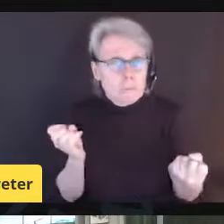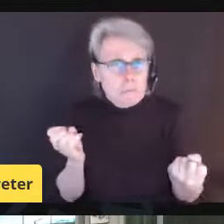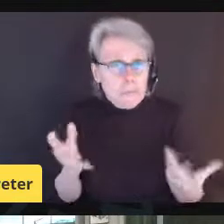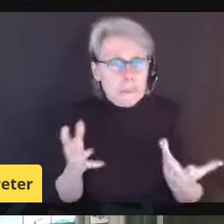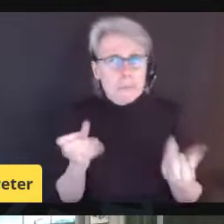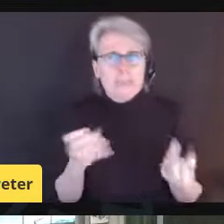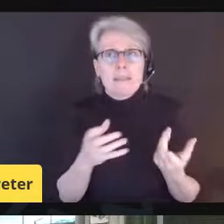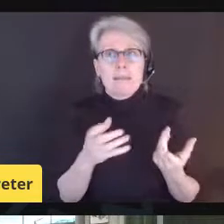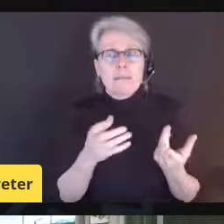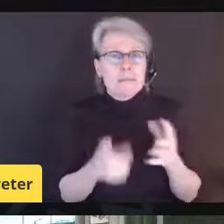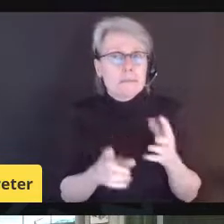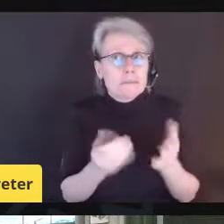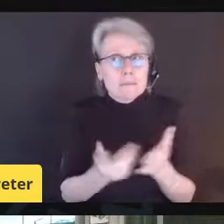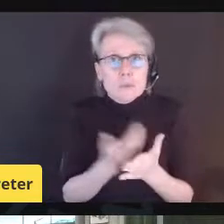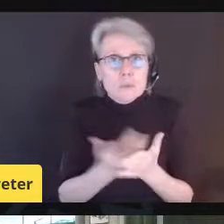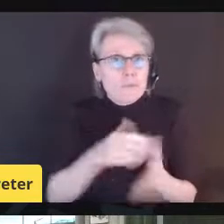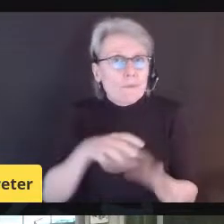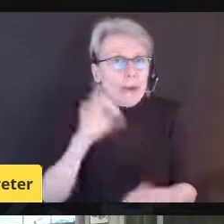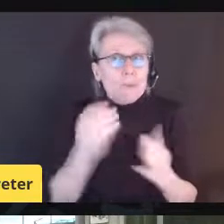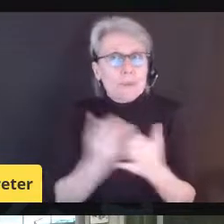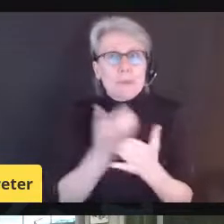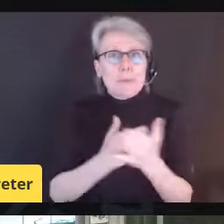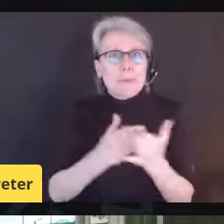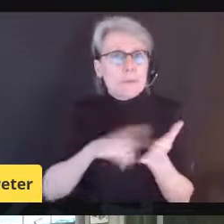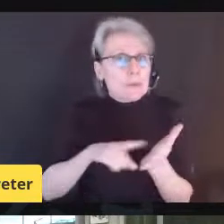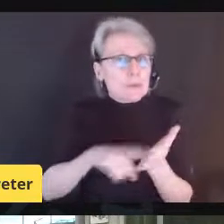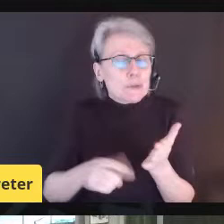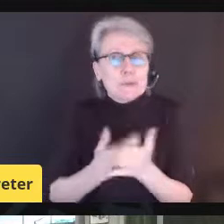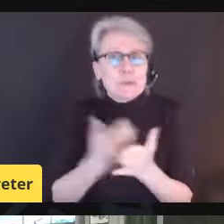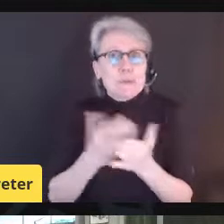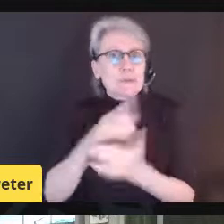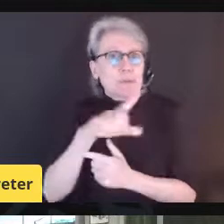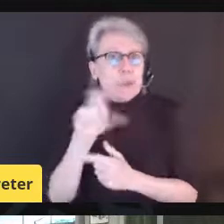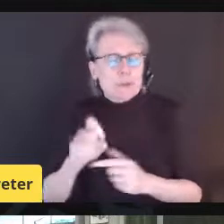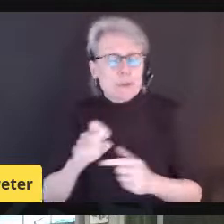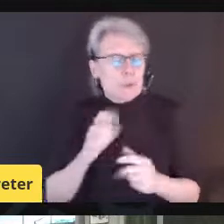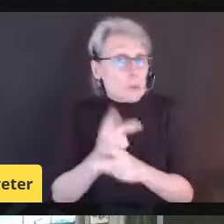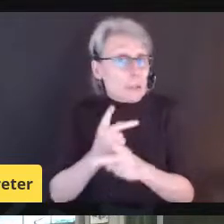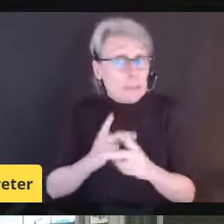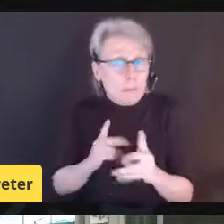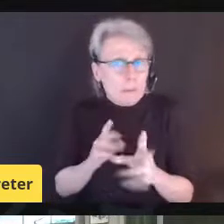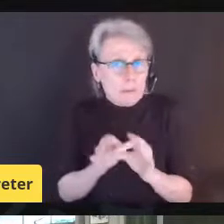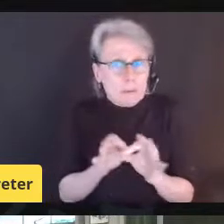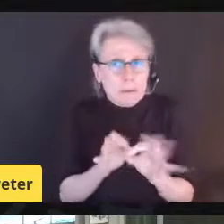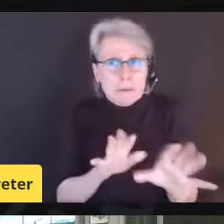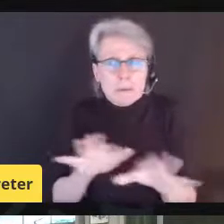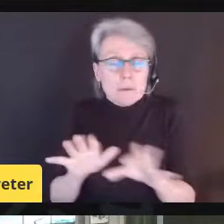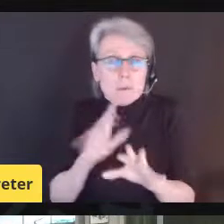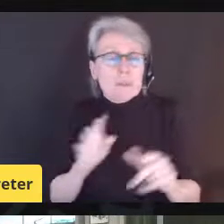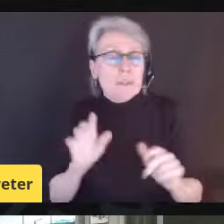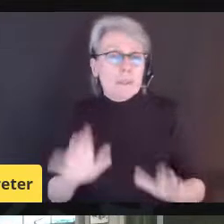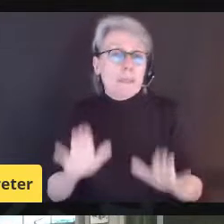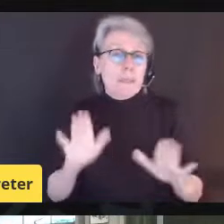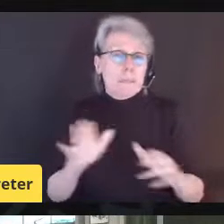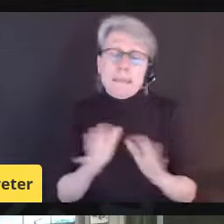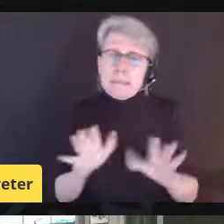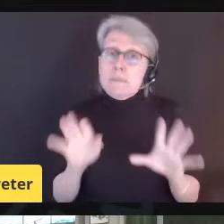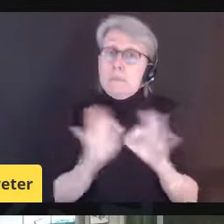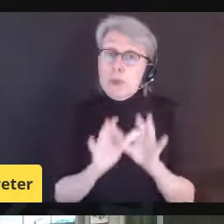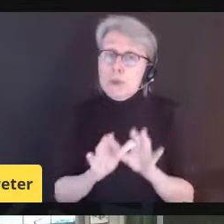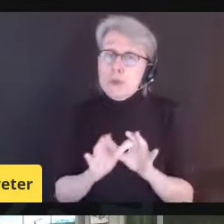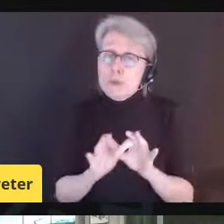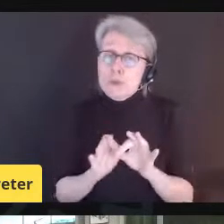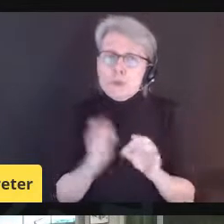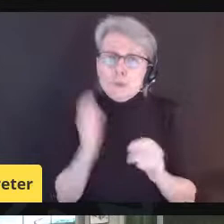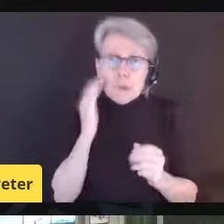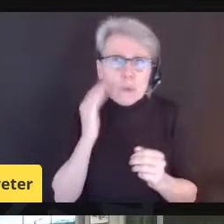so fast that keeping up is a marathon. And it's important to keep up, and it's important to